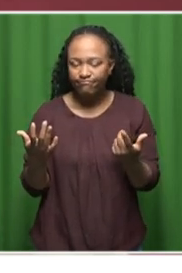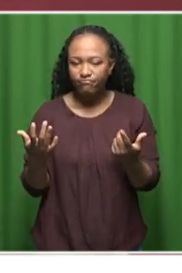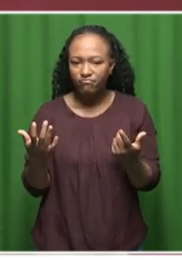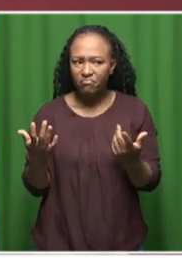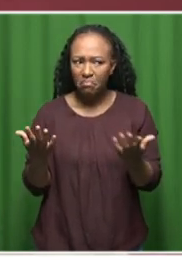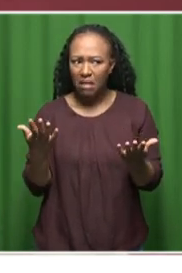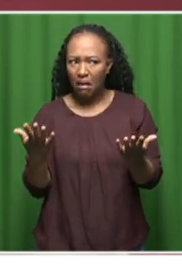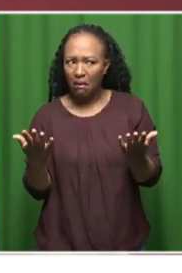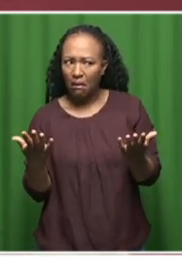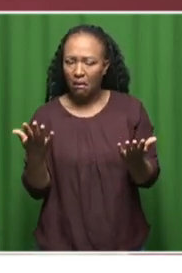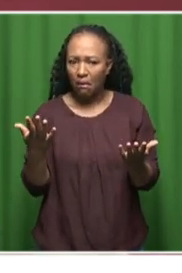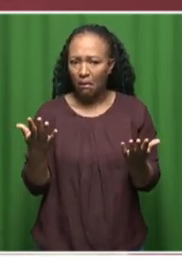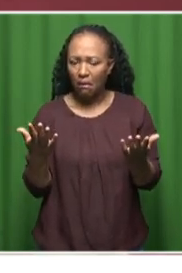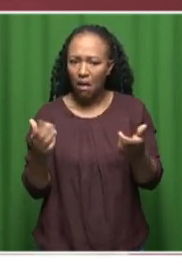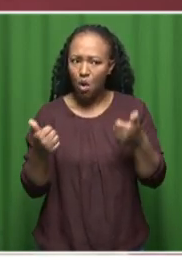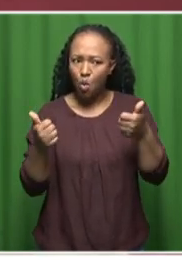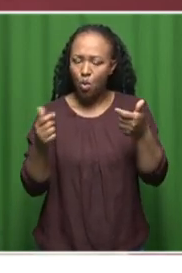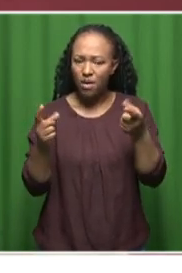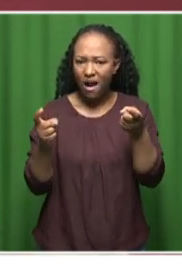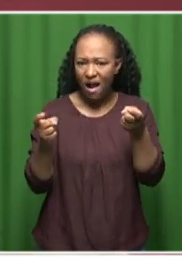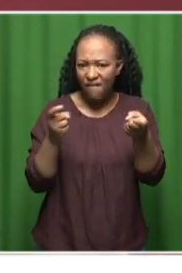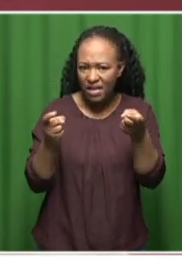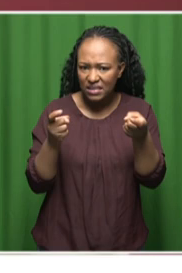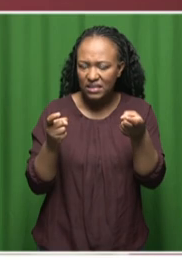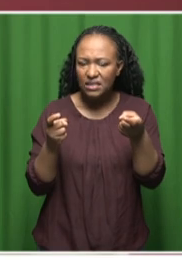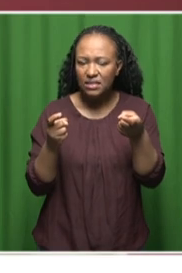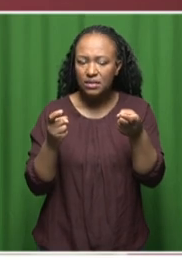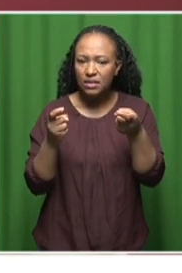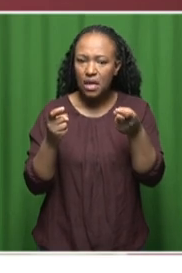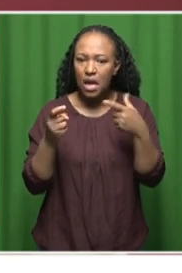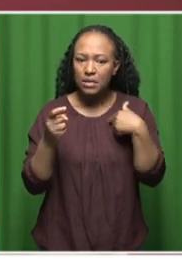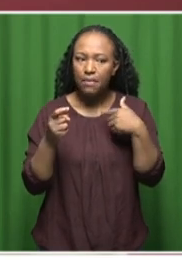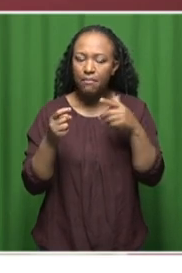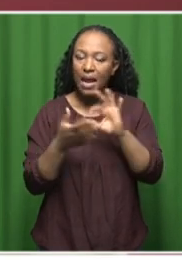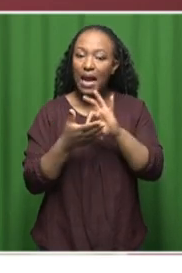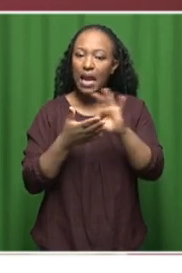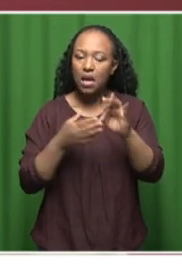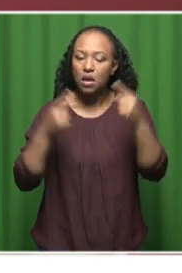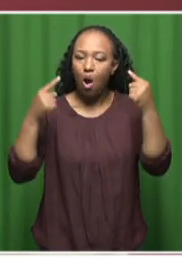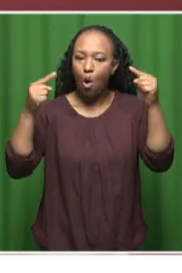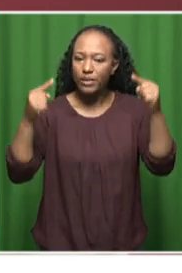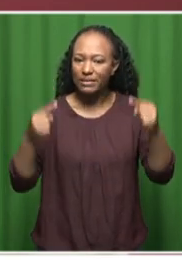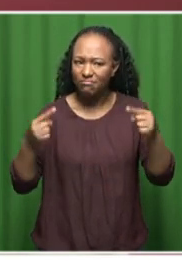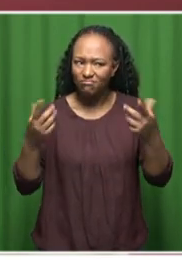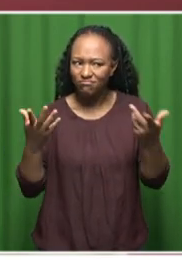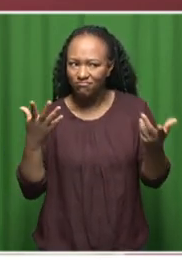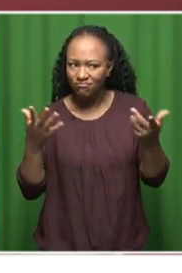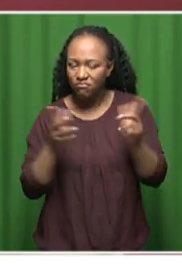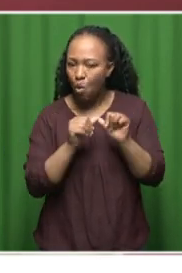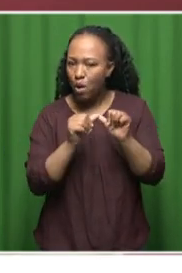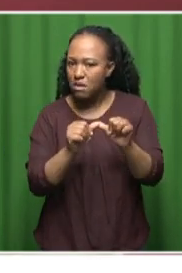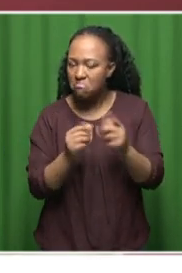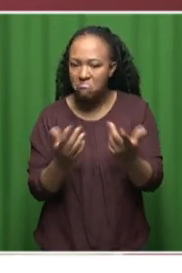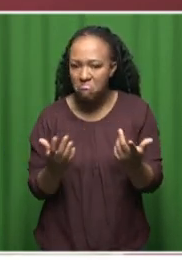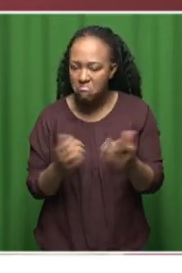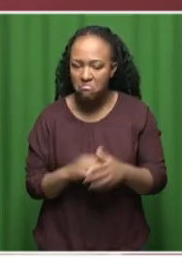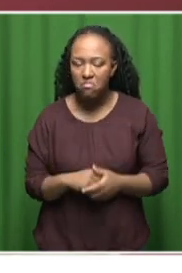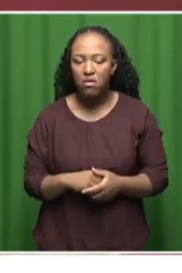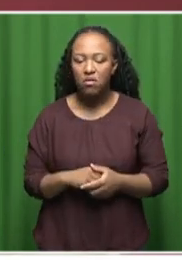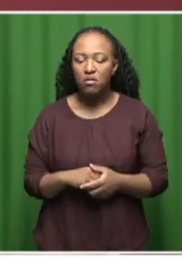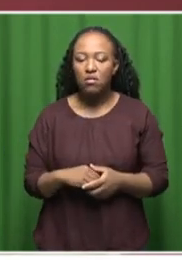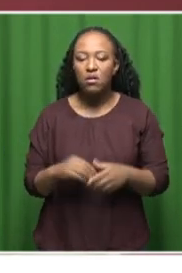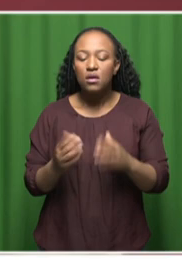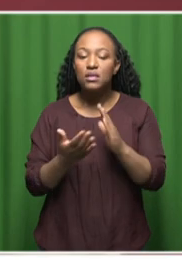whether good governance and the clean audits that they receive in Midvaal would be continued. So at some point, you could